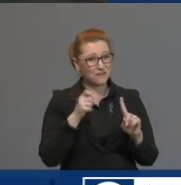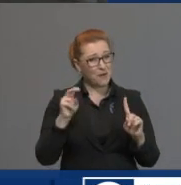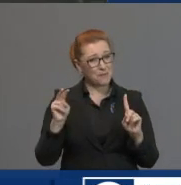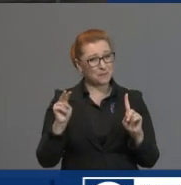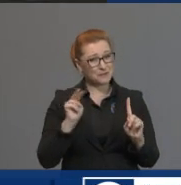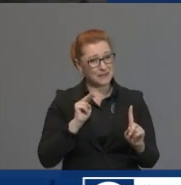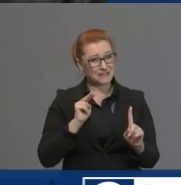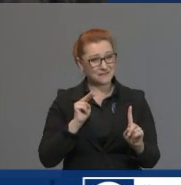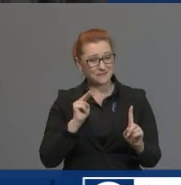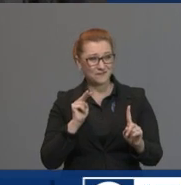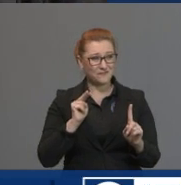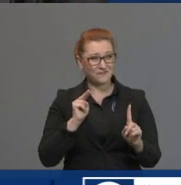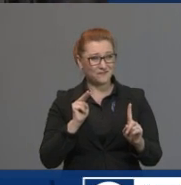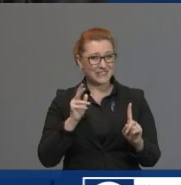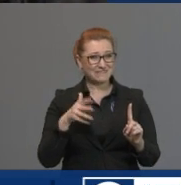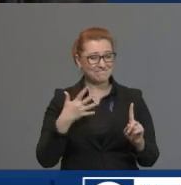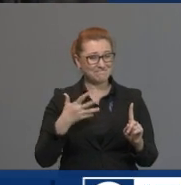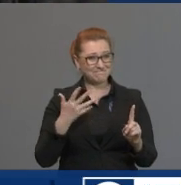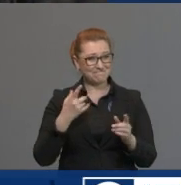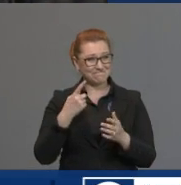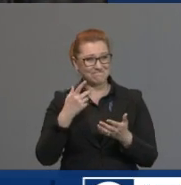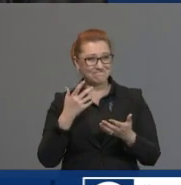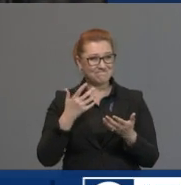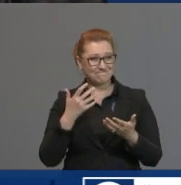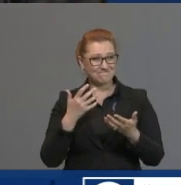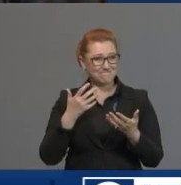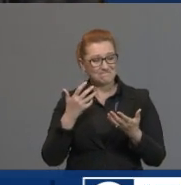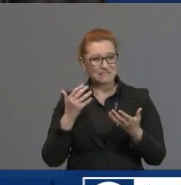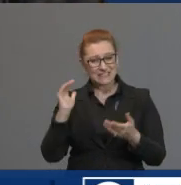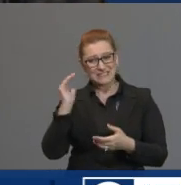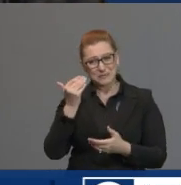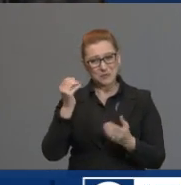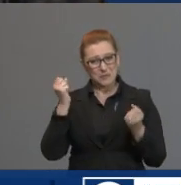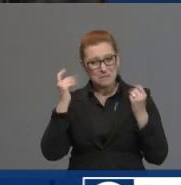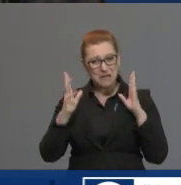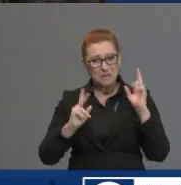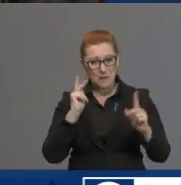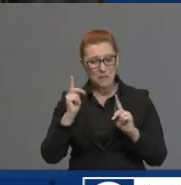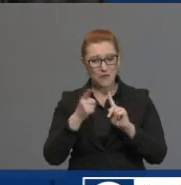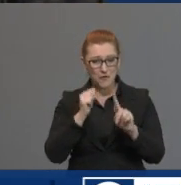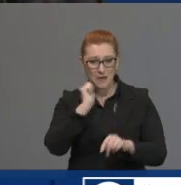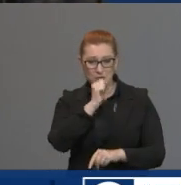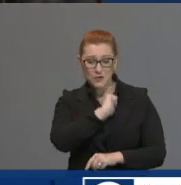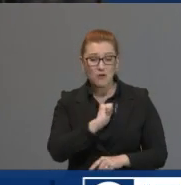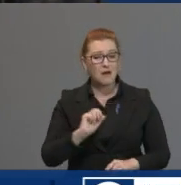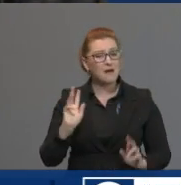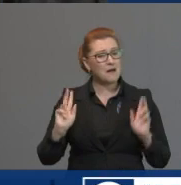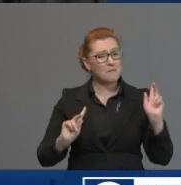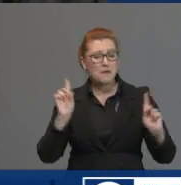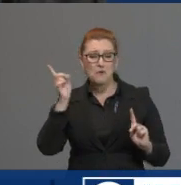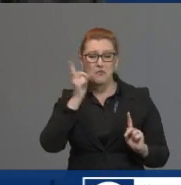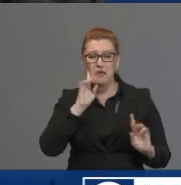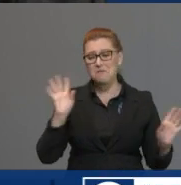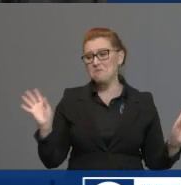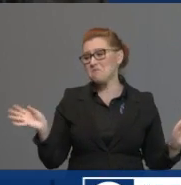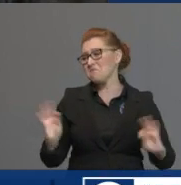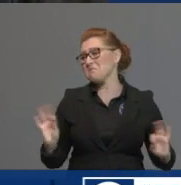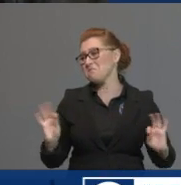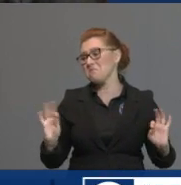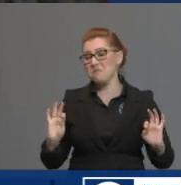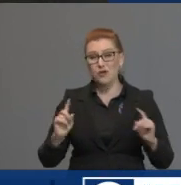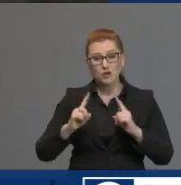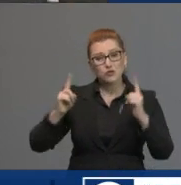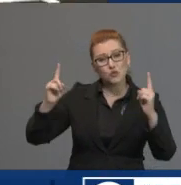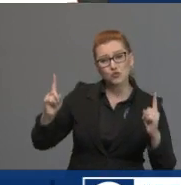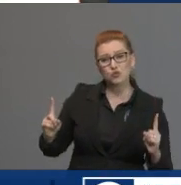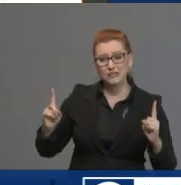point of view of what appears to be a huge part of Arizona communities, people are taking social distancing very